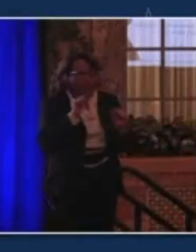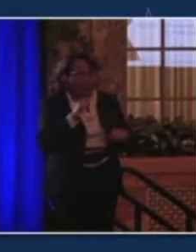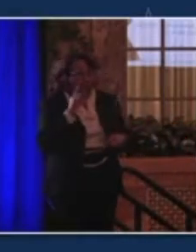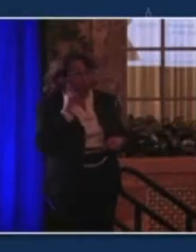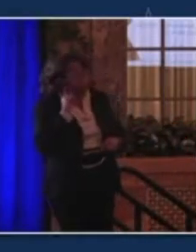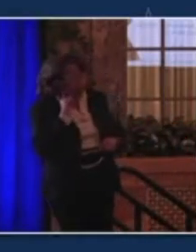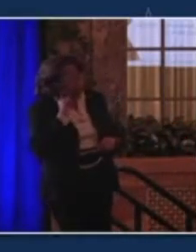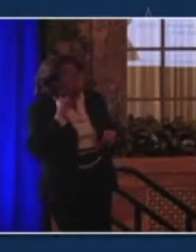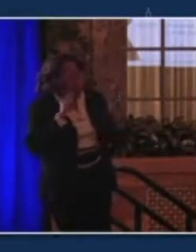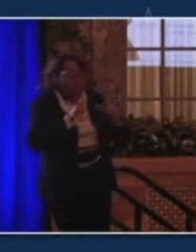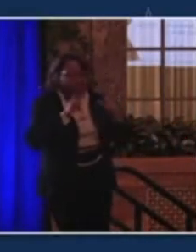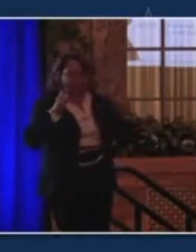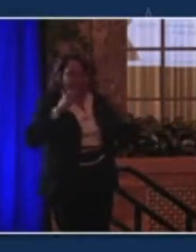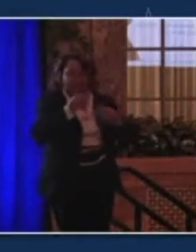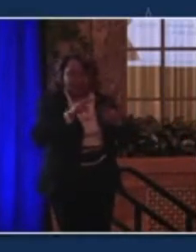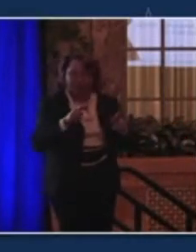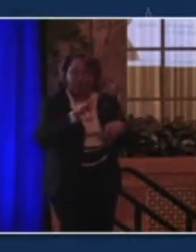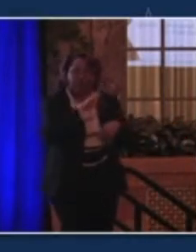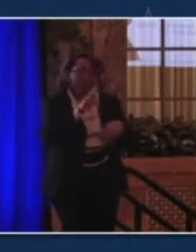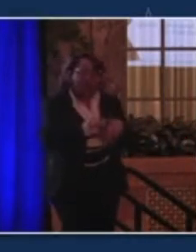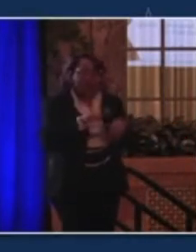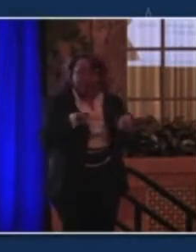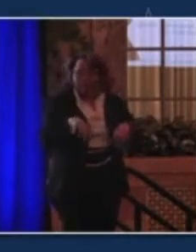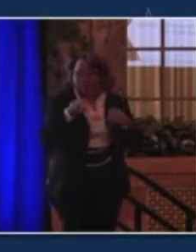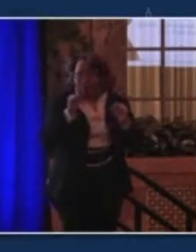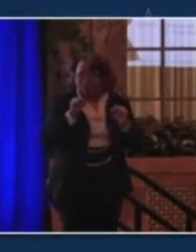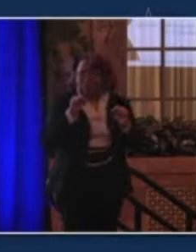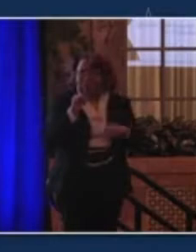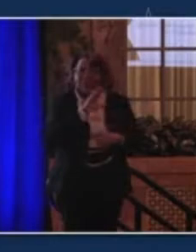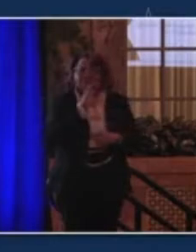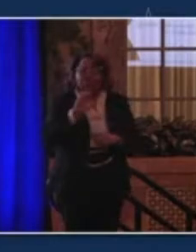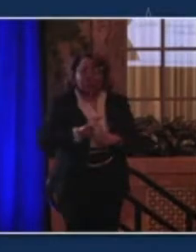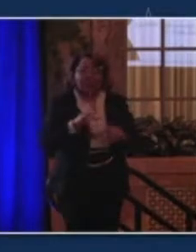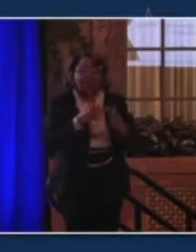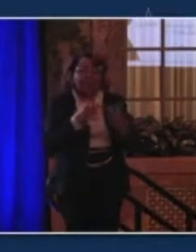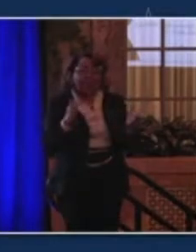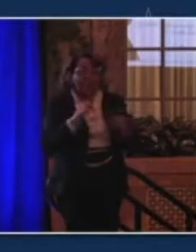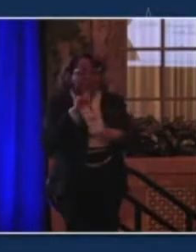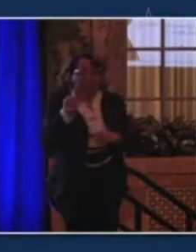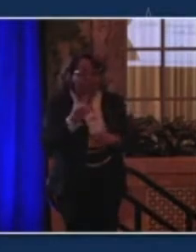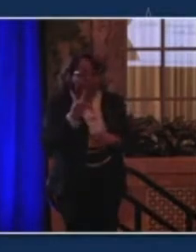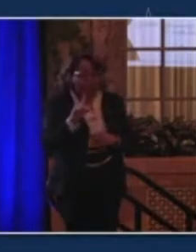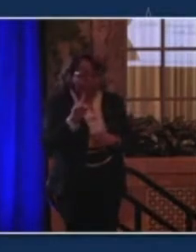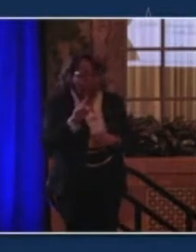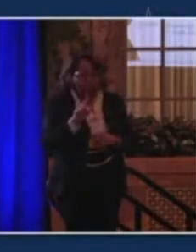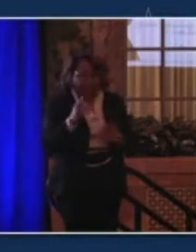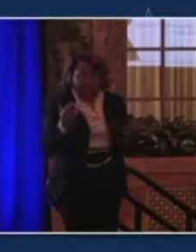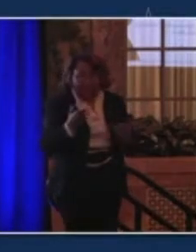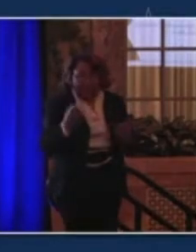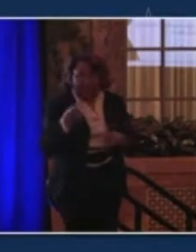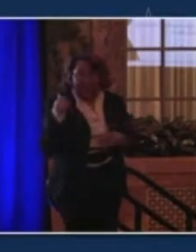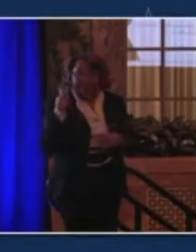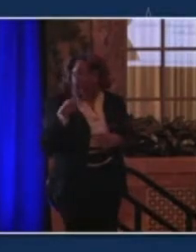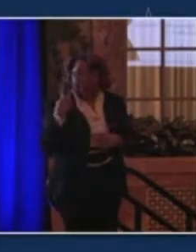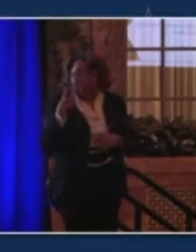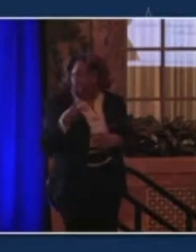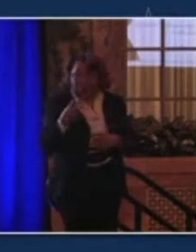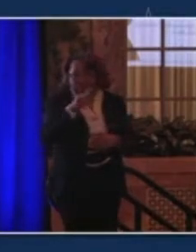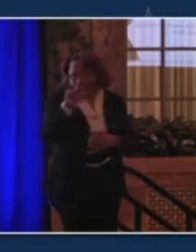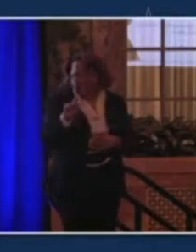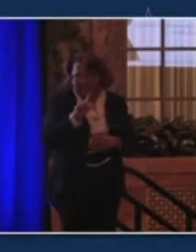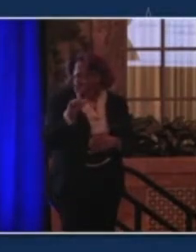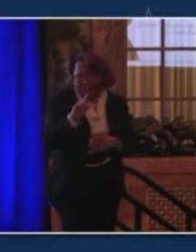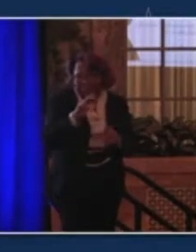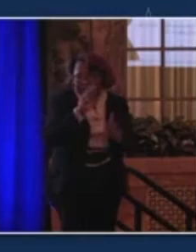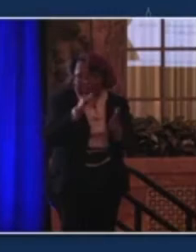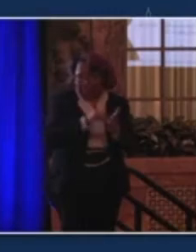this large venue. And of course, our host, the Chicago Public Library here at the Harold Washington Library